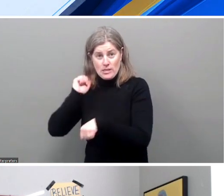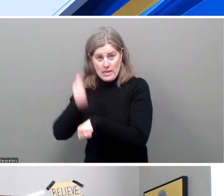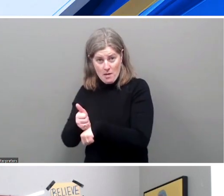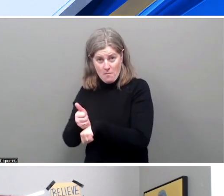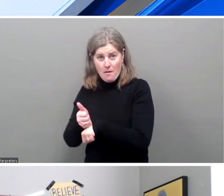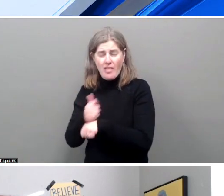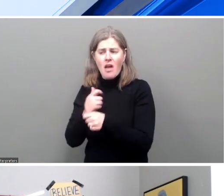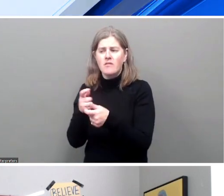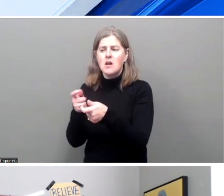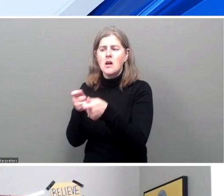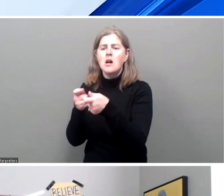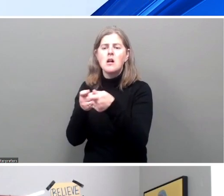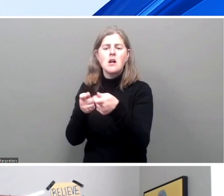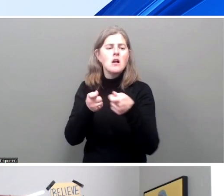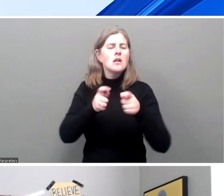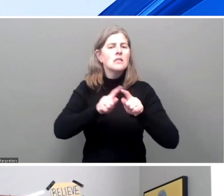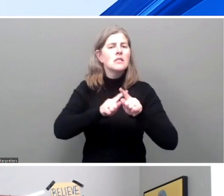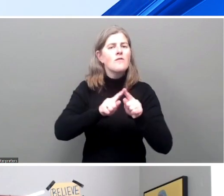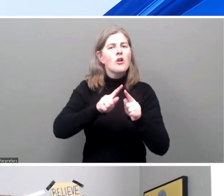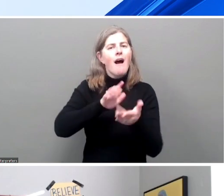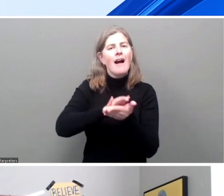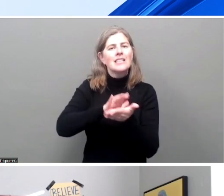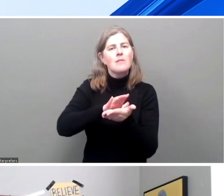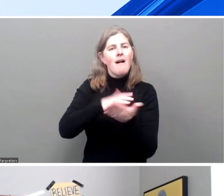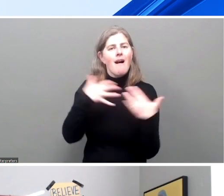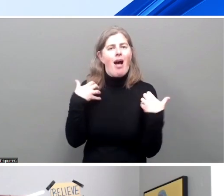usually academic health centers treating